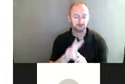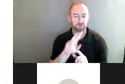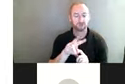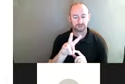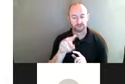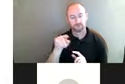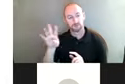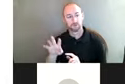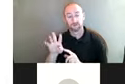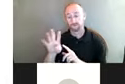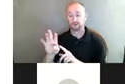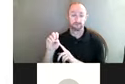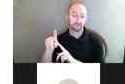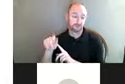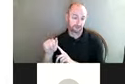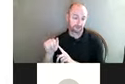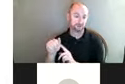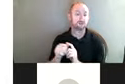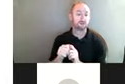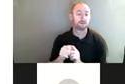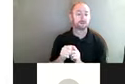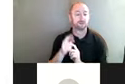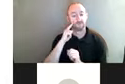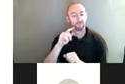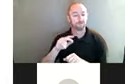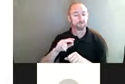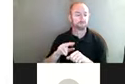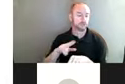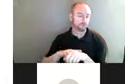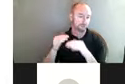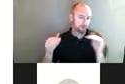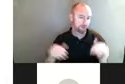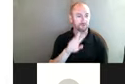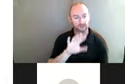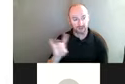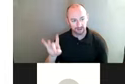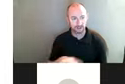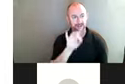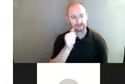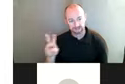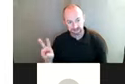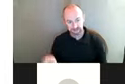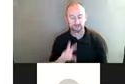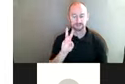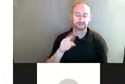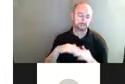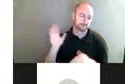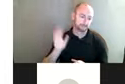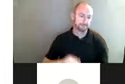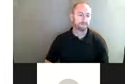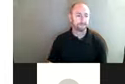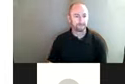is the EPA standard for national level, and then 4 to 8, 8 to 16, and above